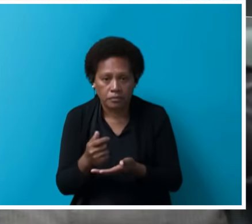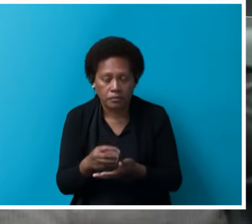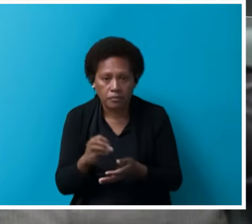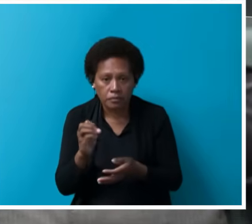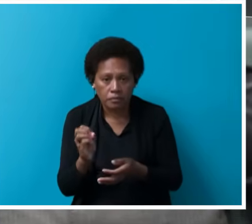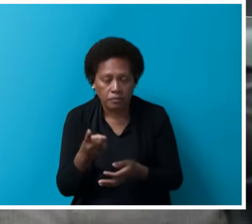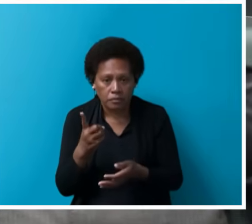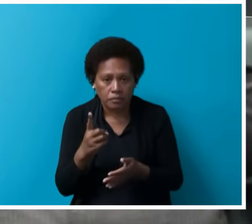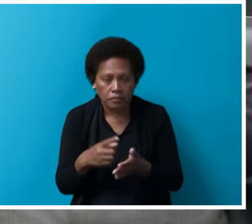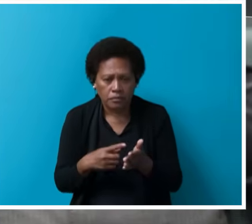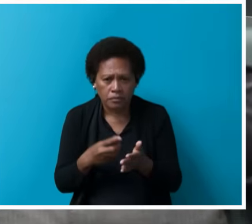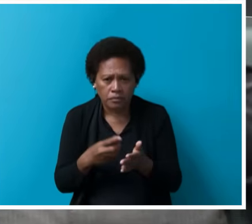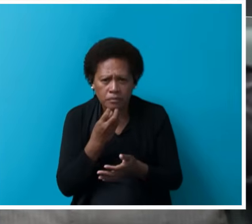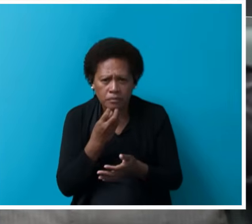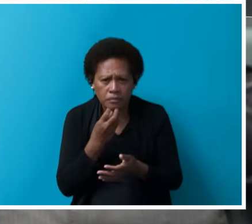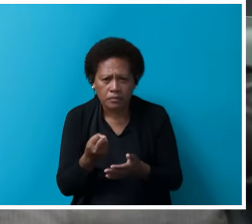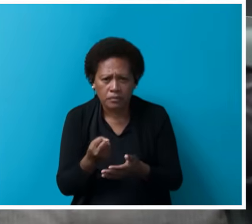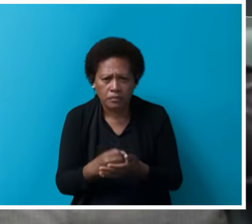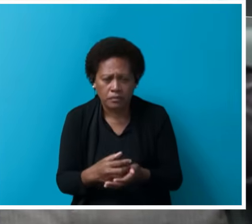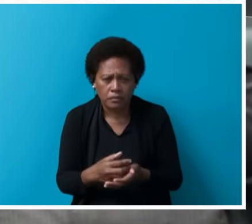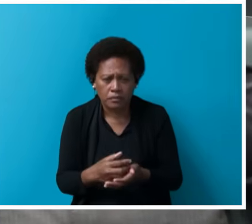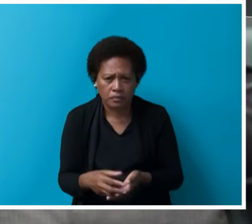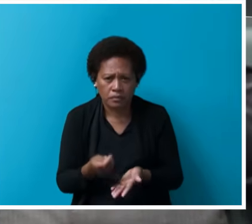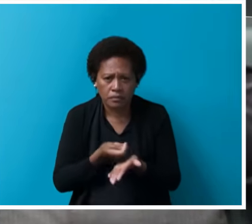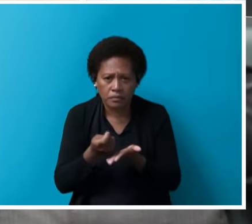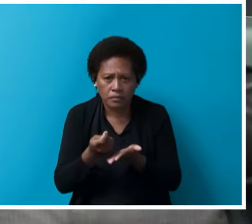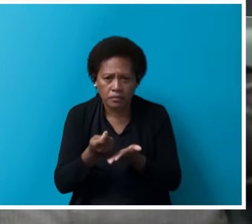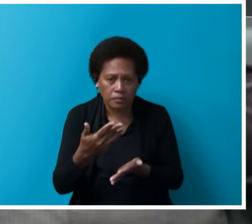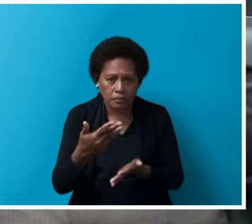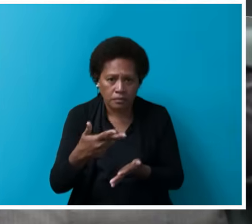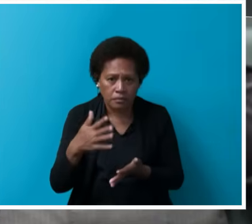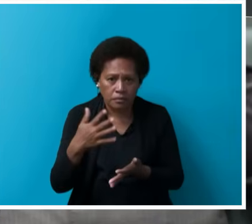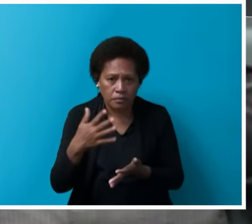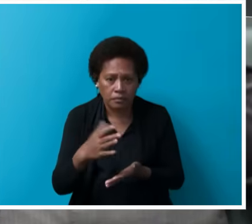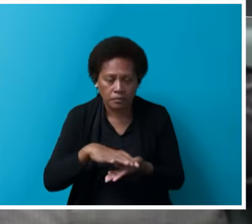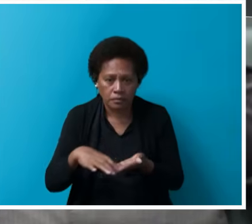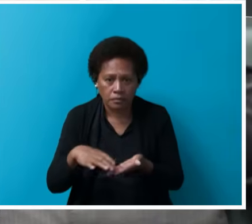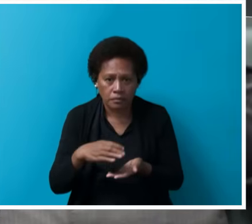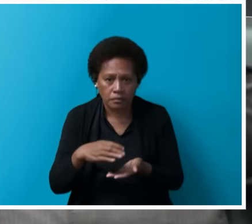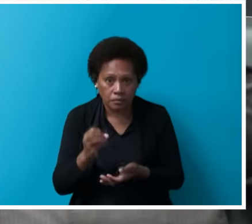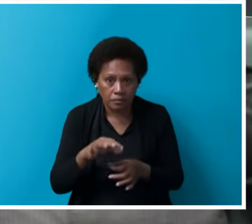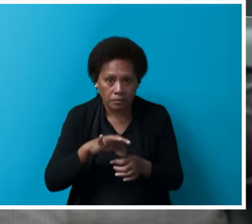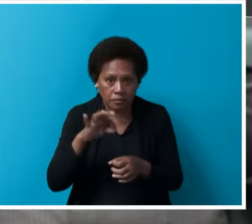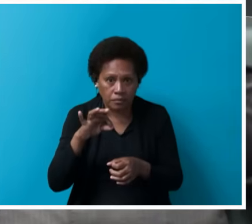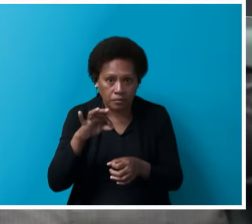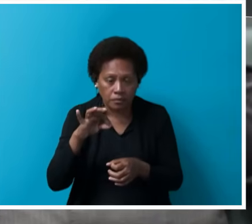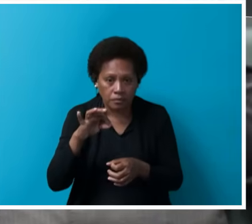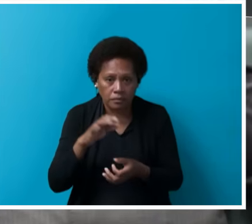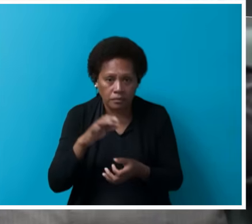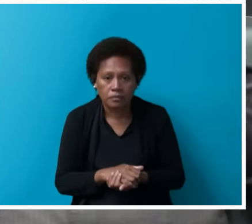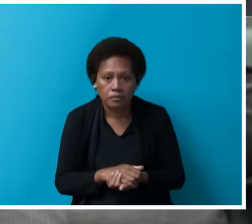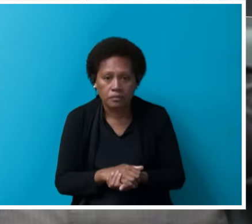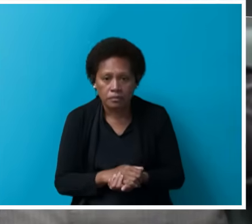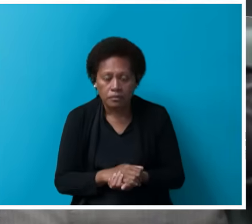in 2018 they paid $85 because the election was, they knew that they were going to lose